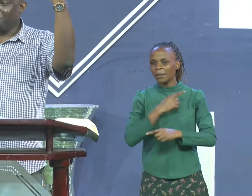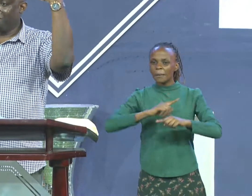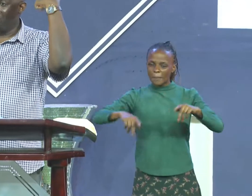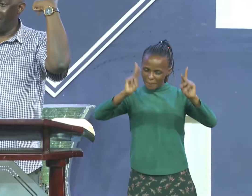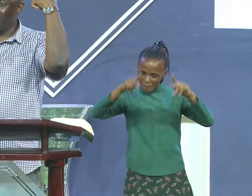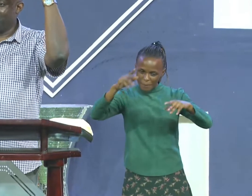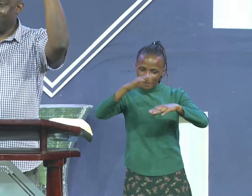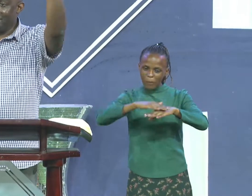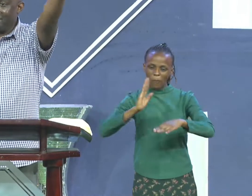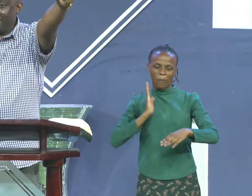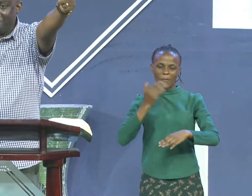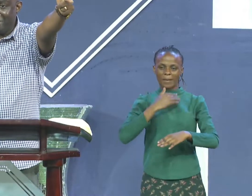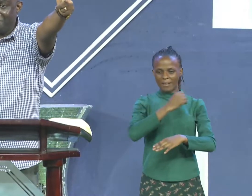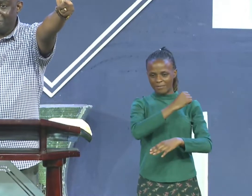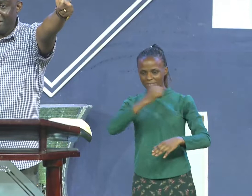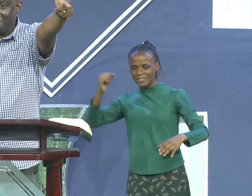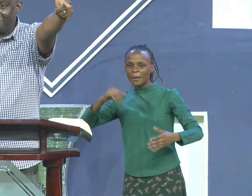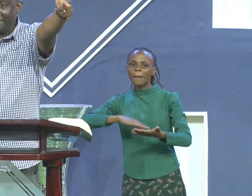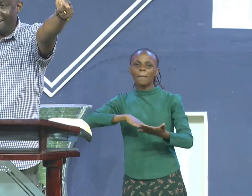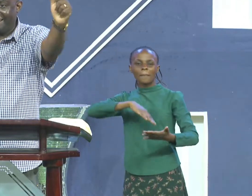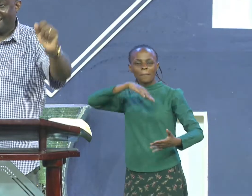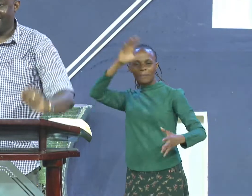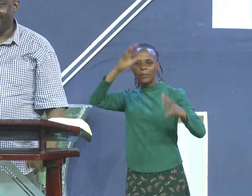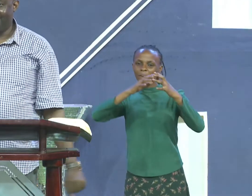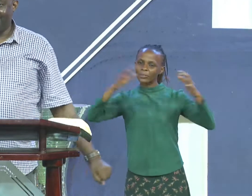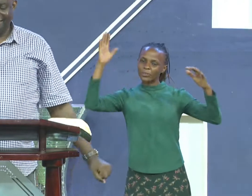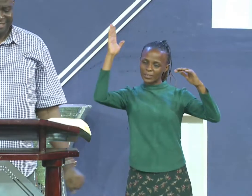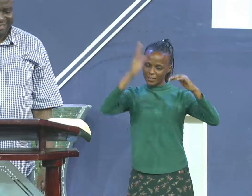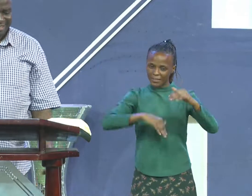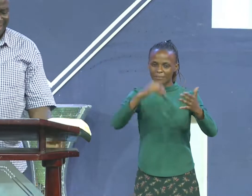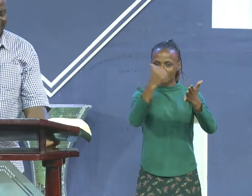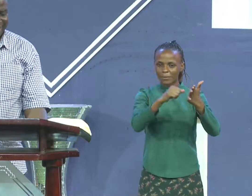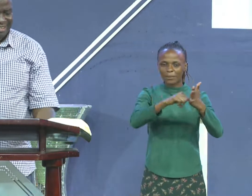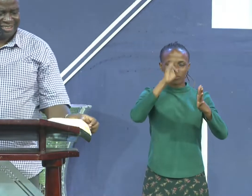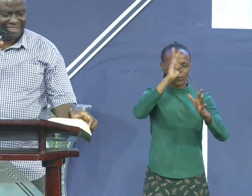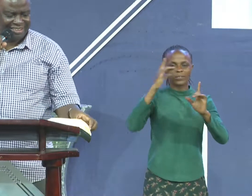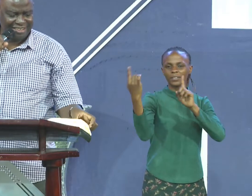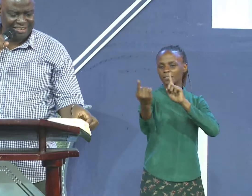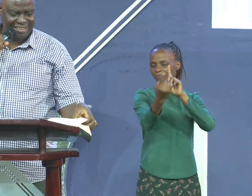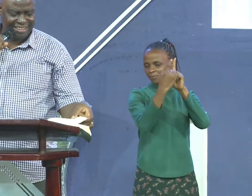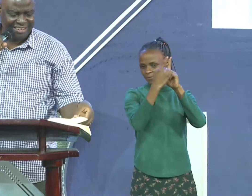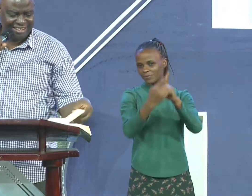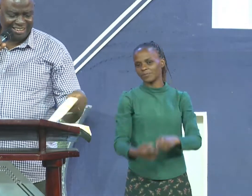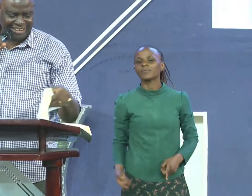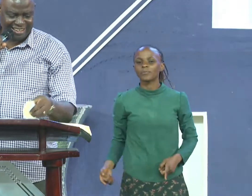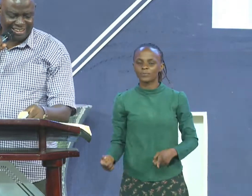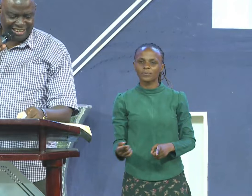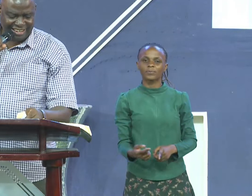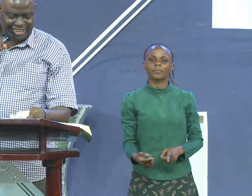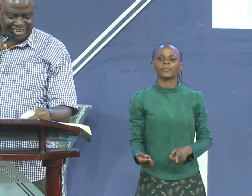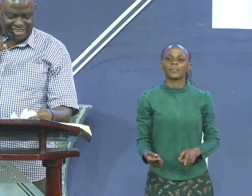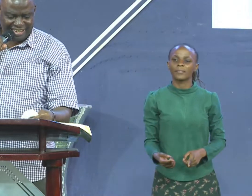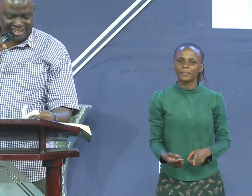But those that are on our side are very many, more than those that